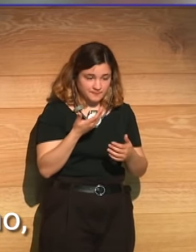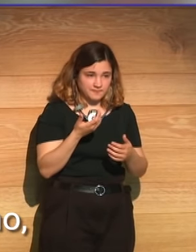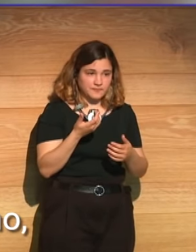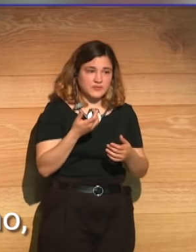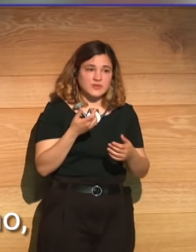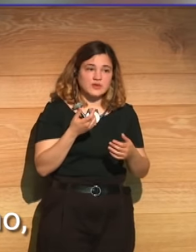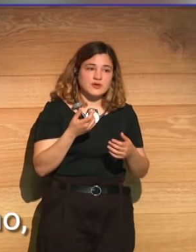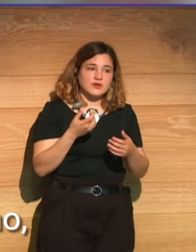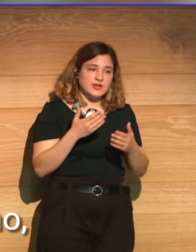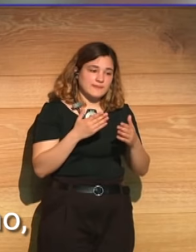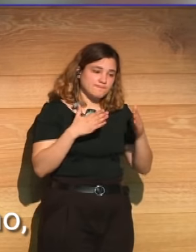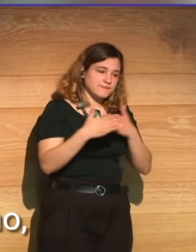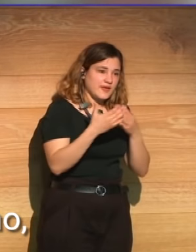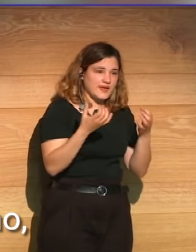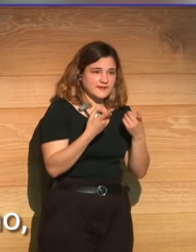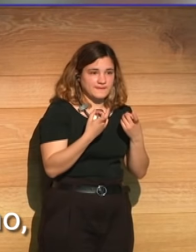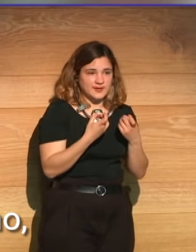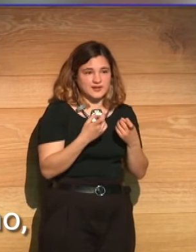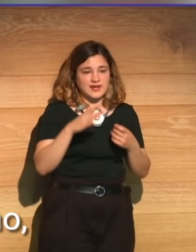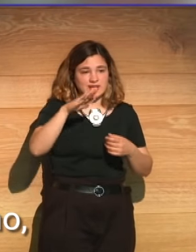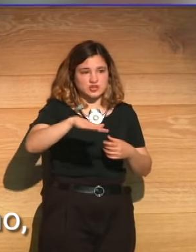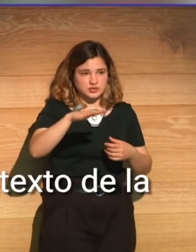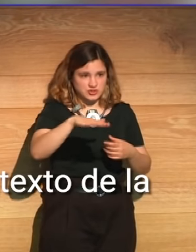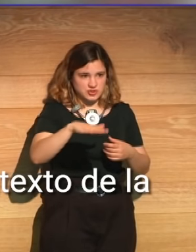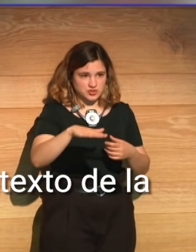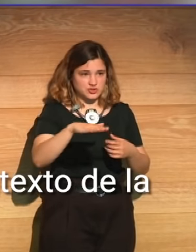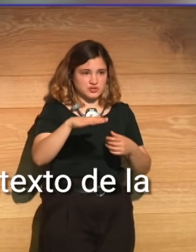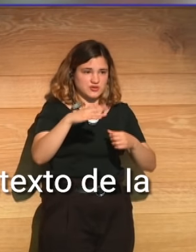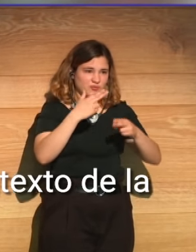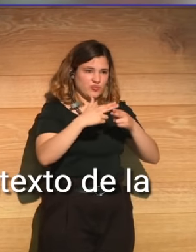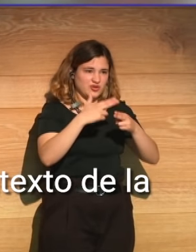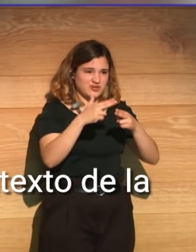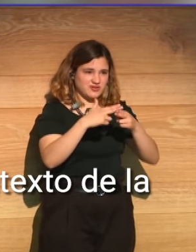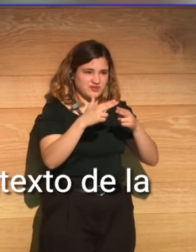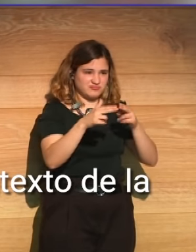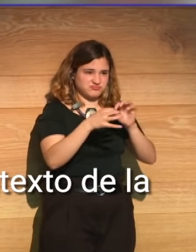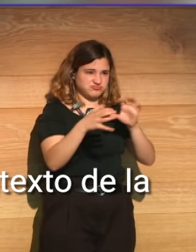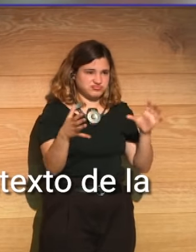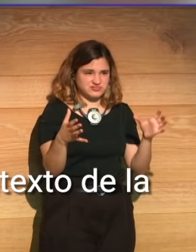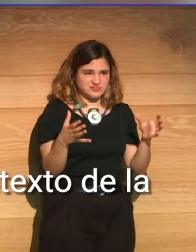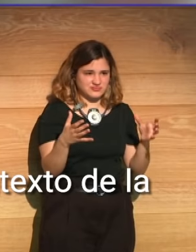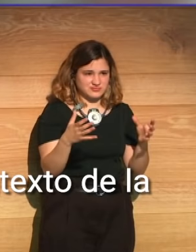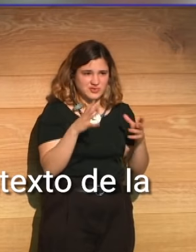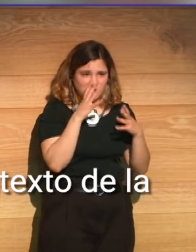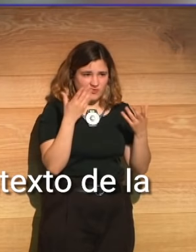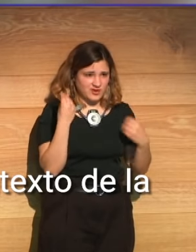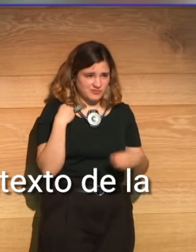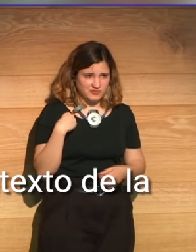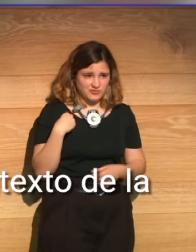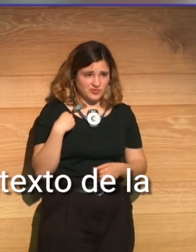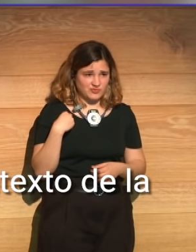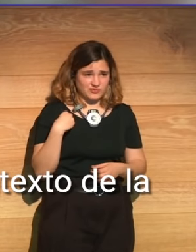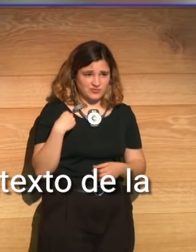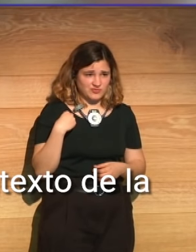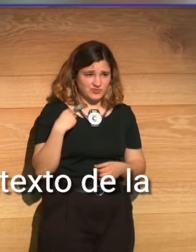los refugiados, los niños y niñas sean parte de la agenda política. With all of the attention and recognition about the digital